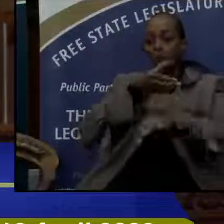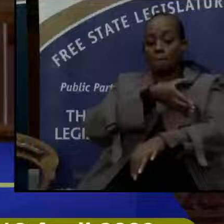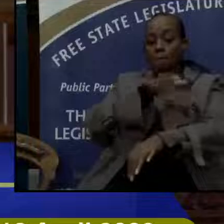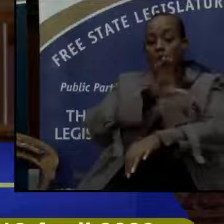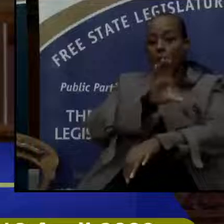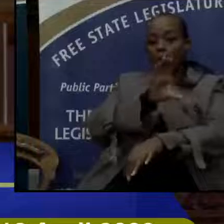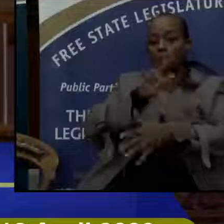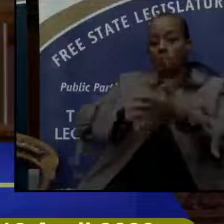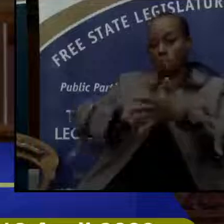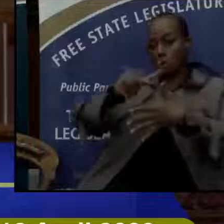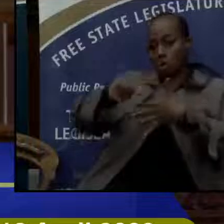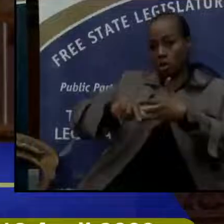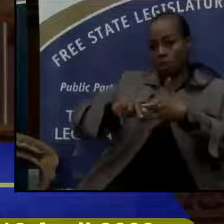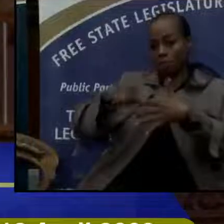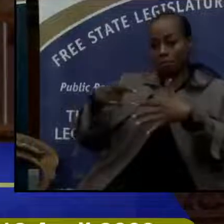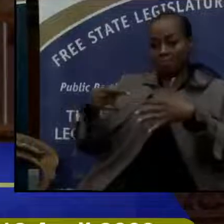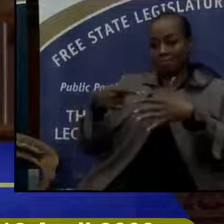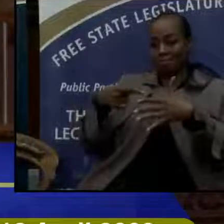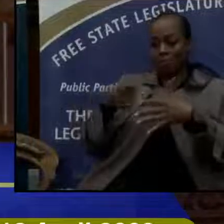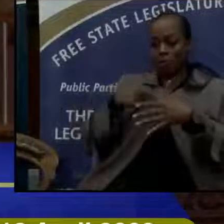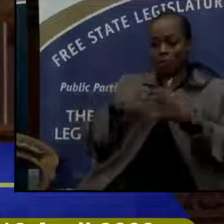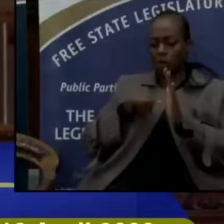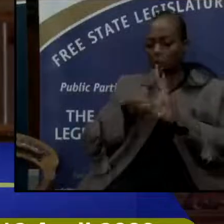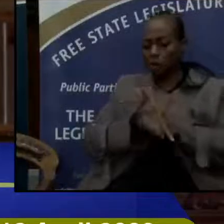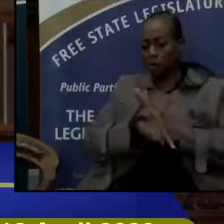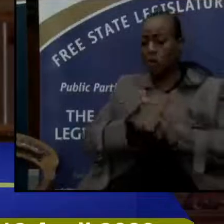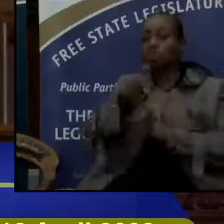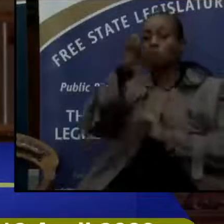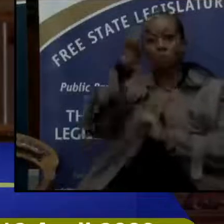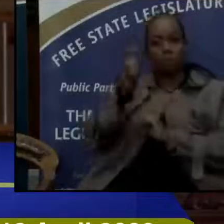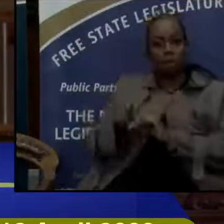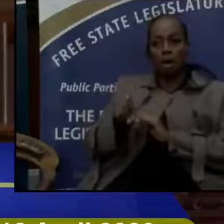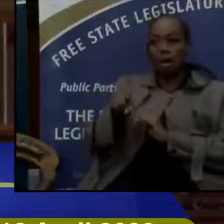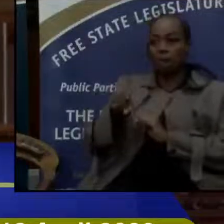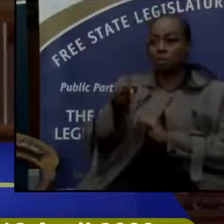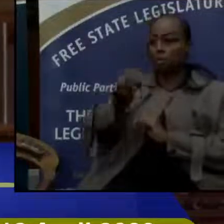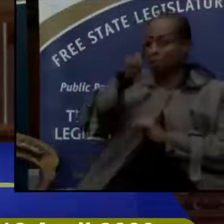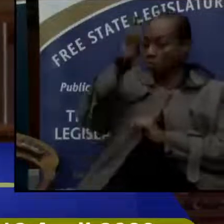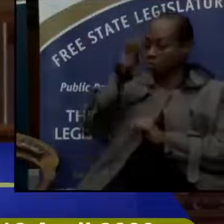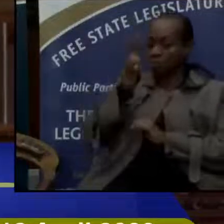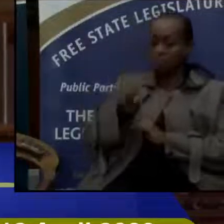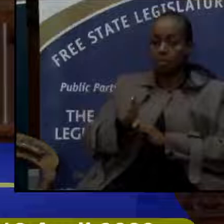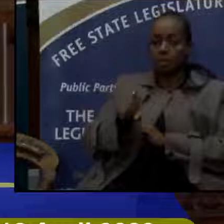empowerment program. This one we cannot even discuss. It's a must. We